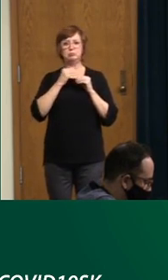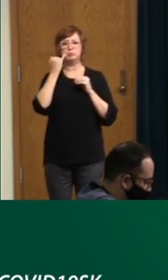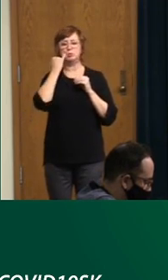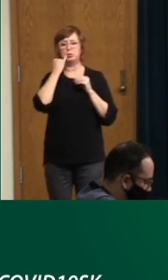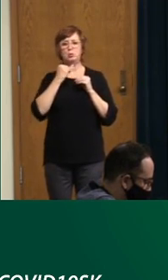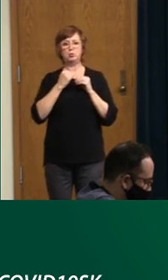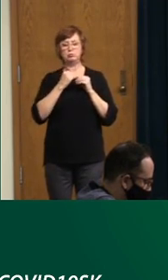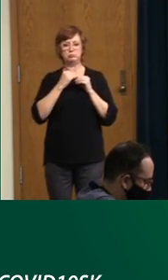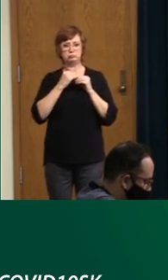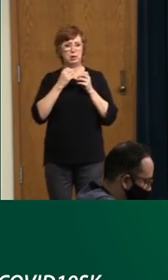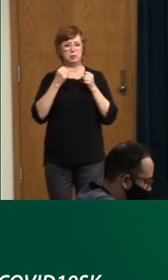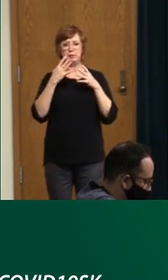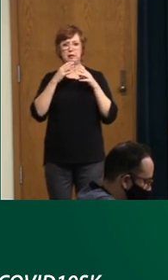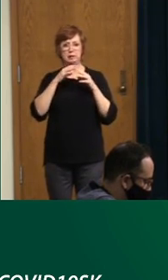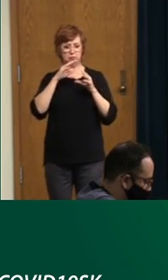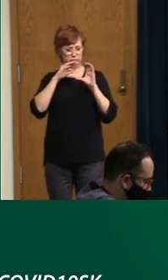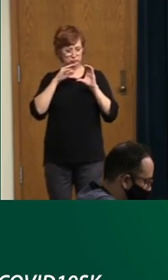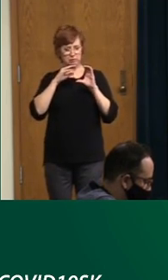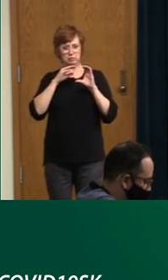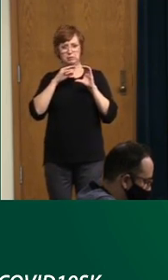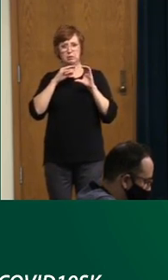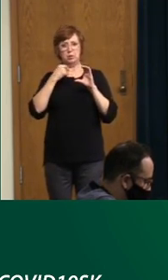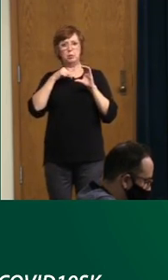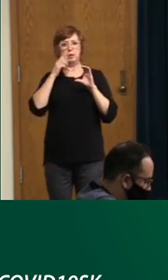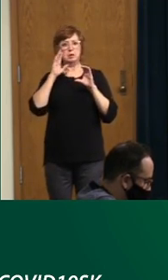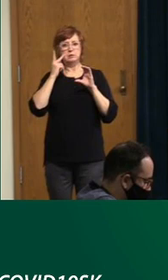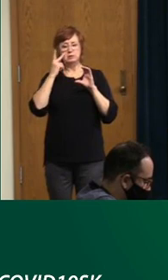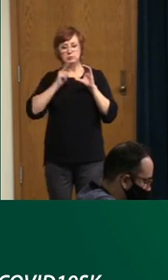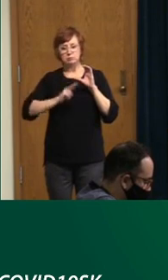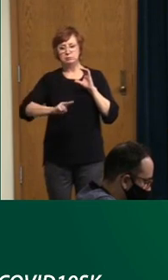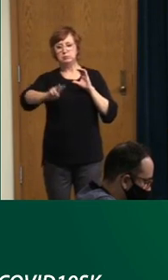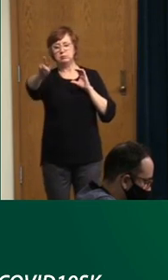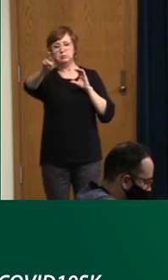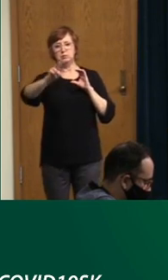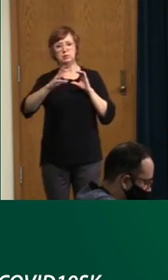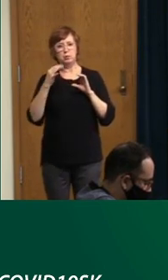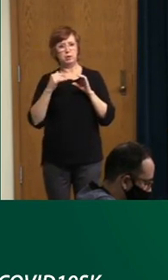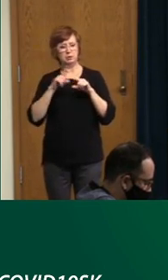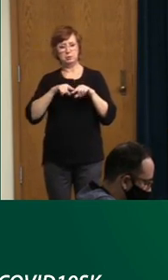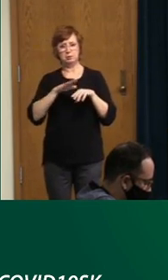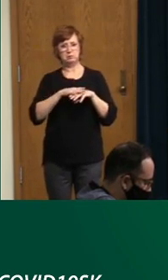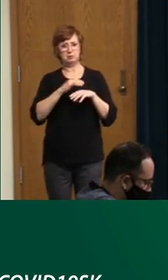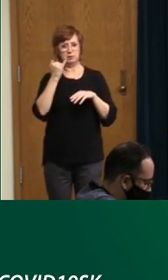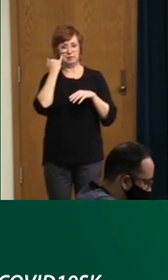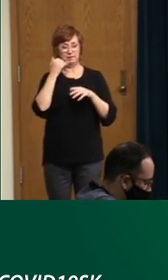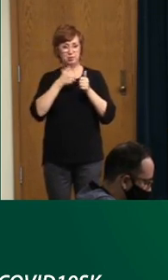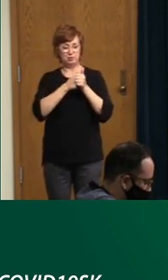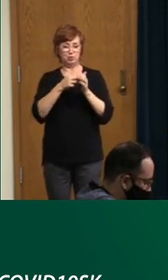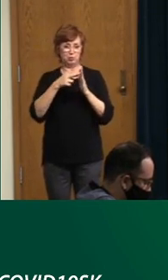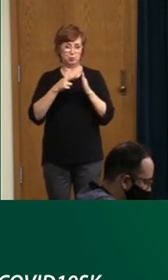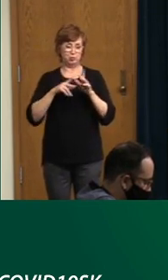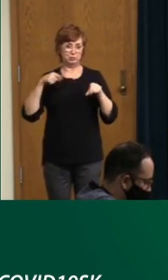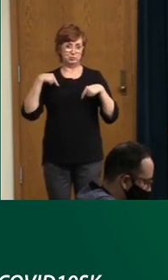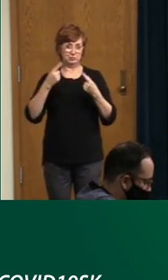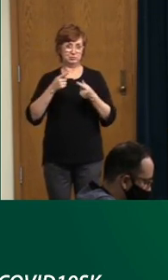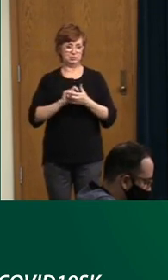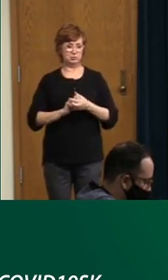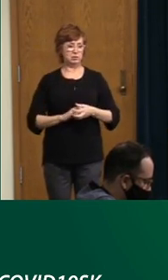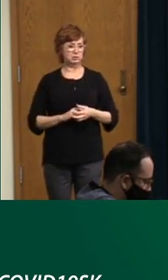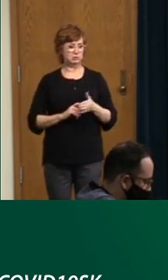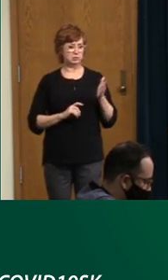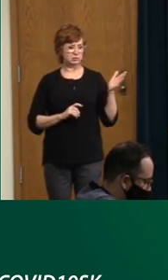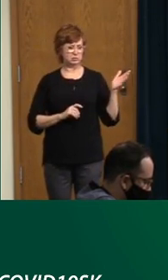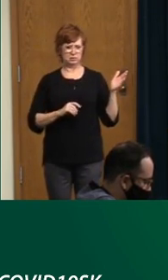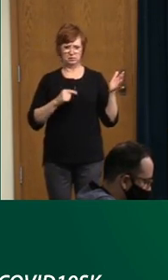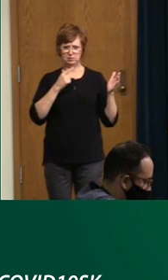we can. I'm very confident that the people in Saskatchewan can, again, if they're adhering to the specific rules. You said that it'll